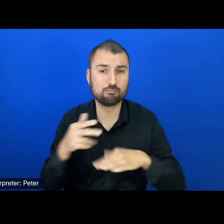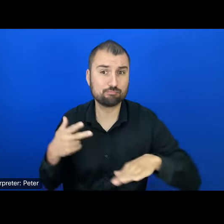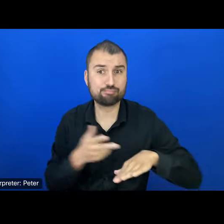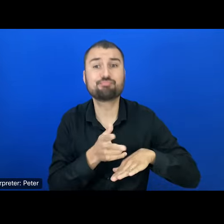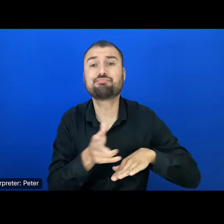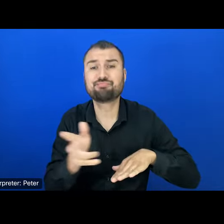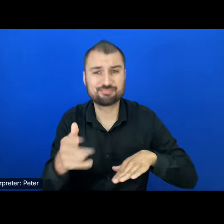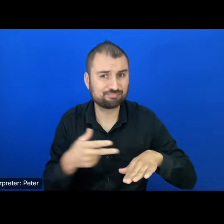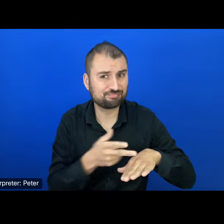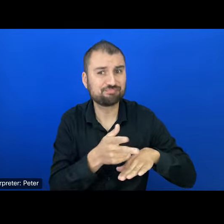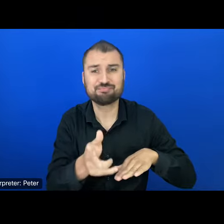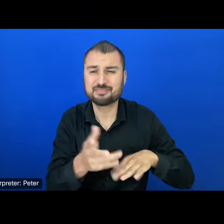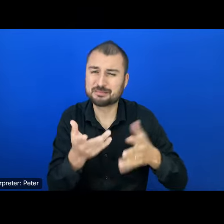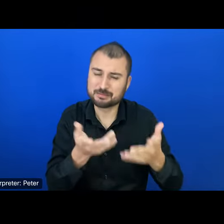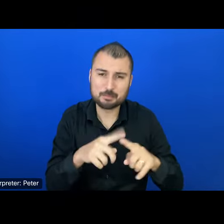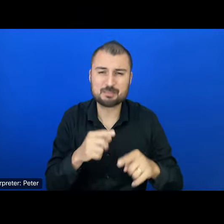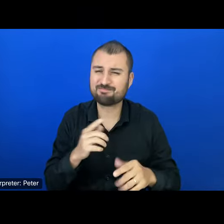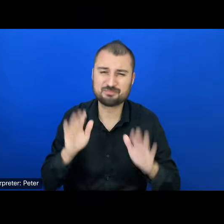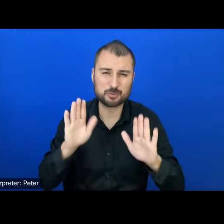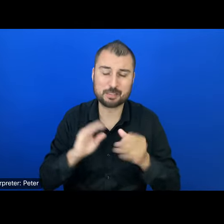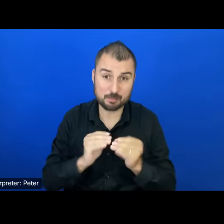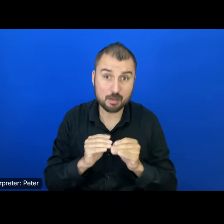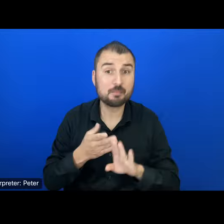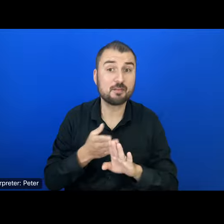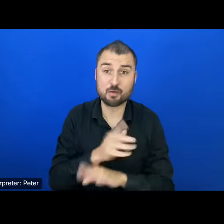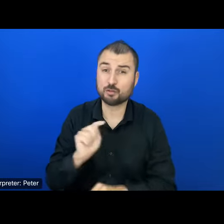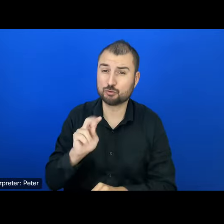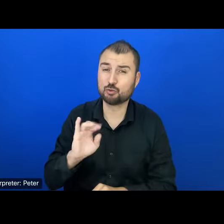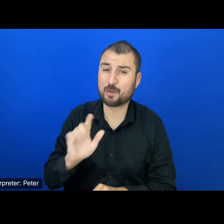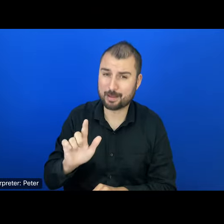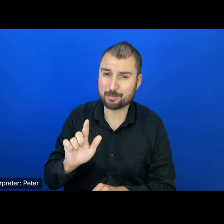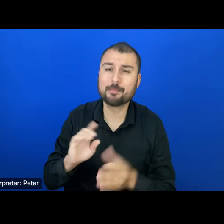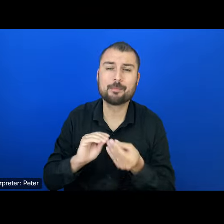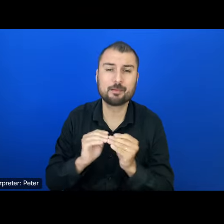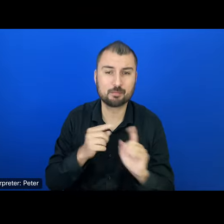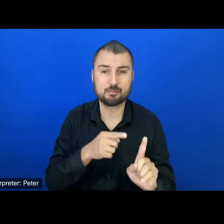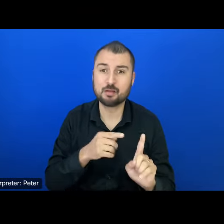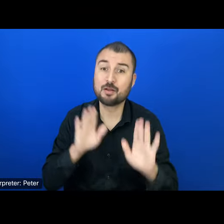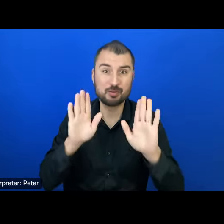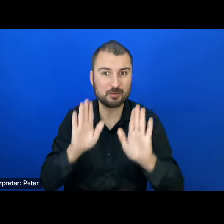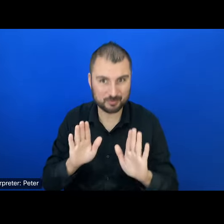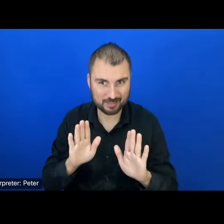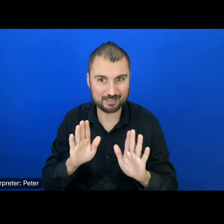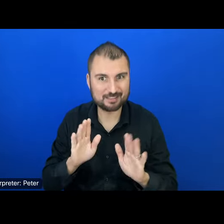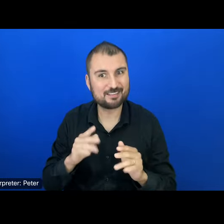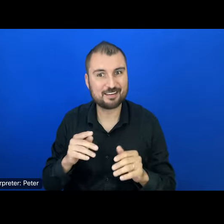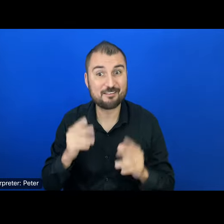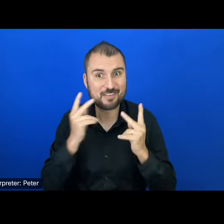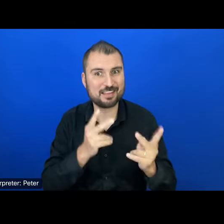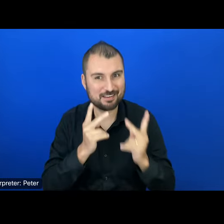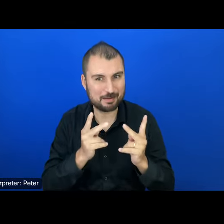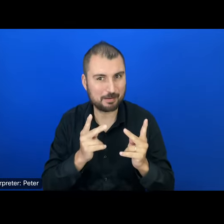a trail camera up, and we got great visitation there between the hours of midnight and 5 a.m.